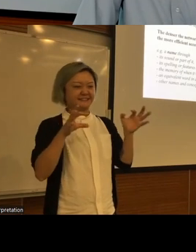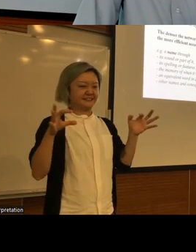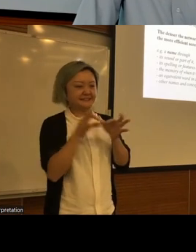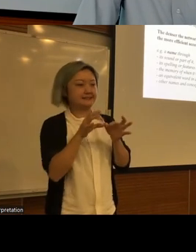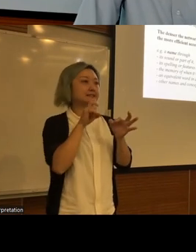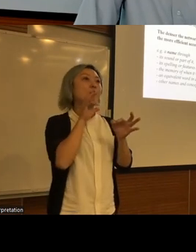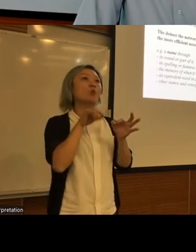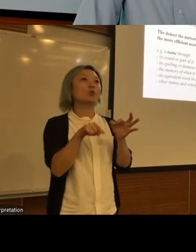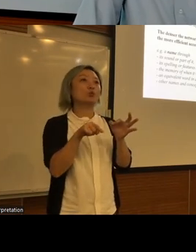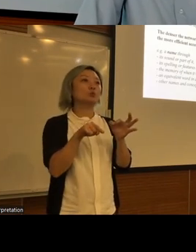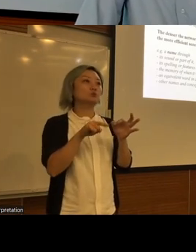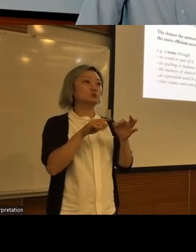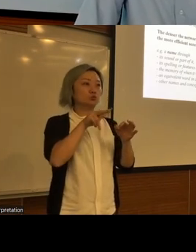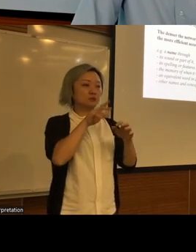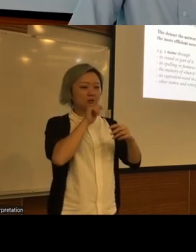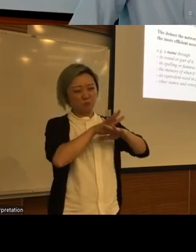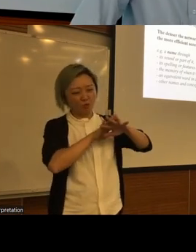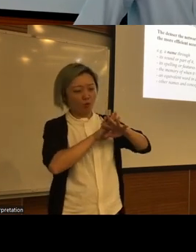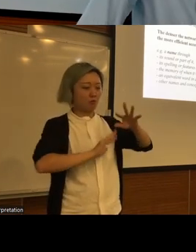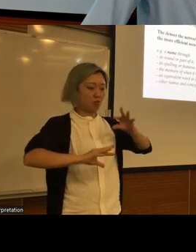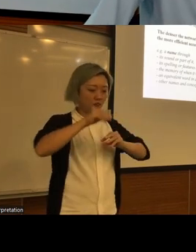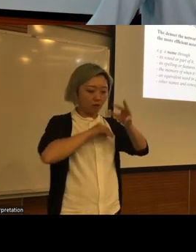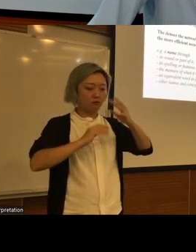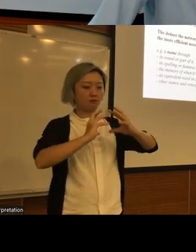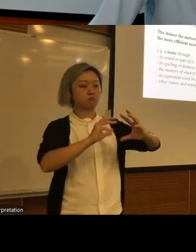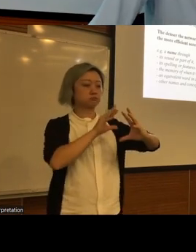large networks of neurons.